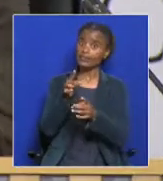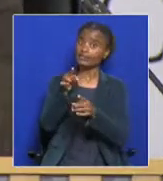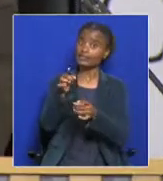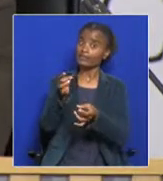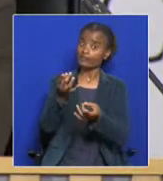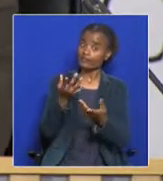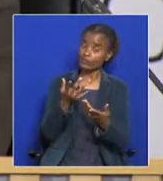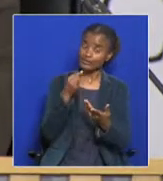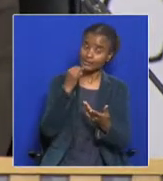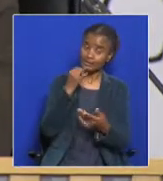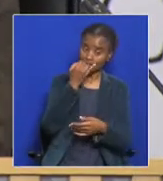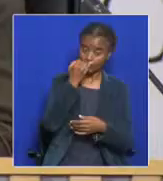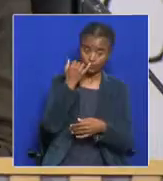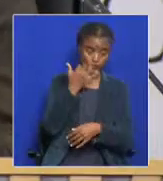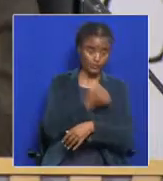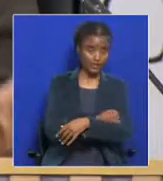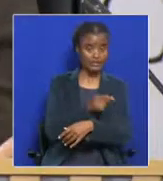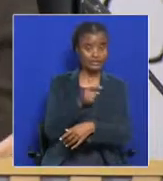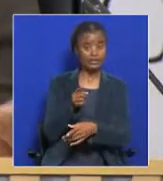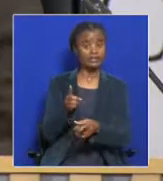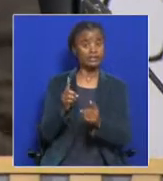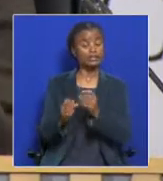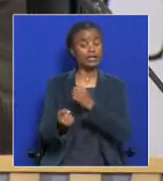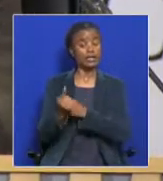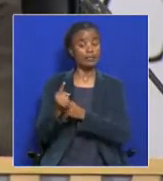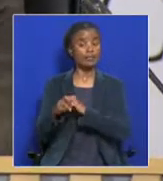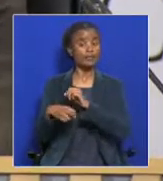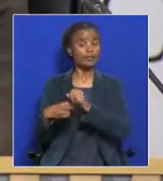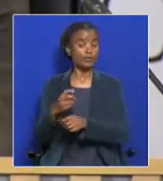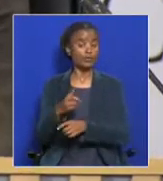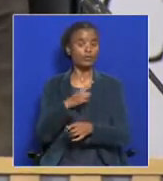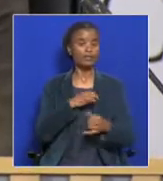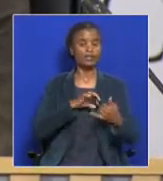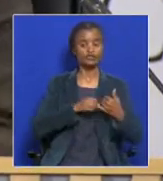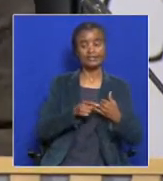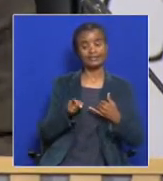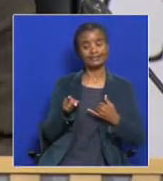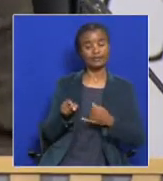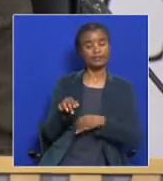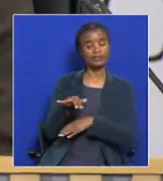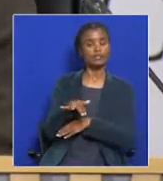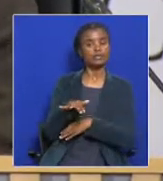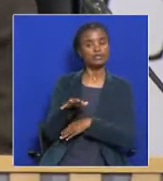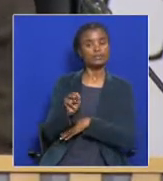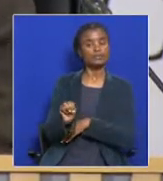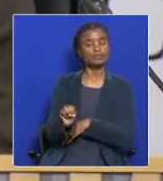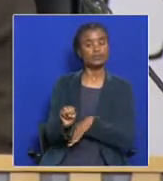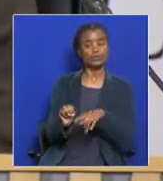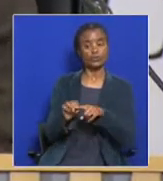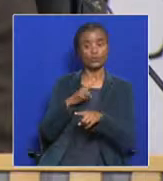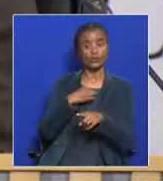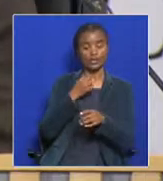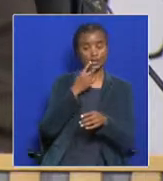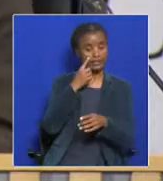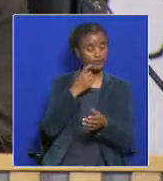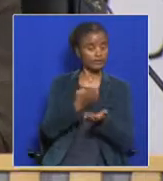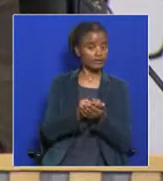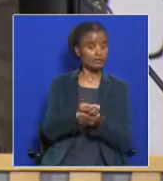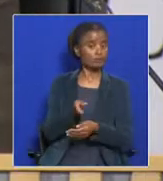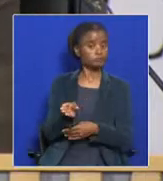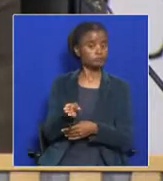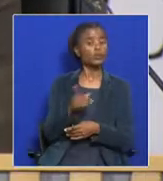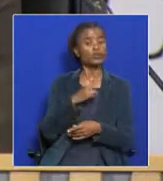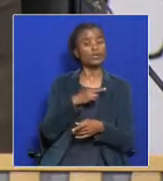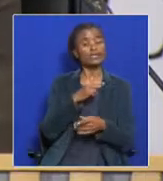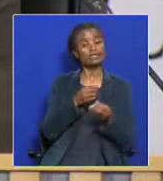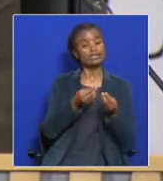told him, you try what you can. I'm trying with the Amanzimtoti because our exhibits are there. Okay. We forwarded our samples there. So it was